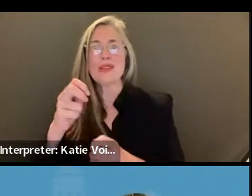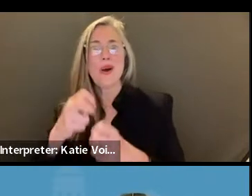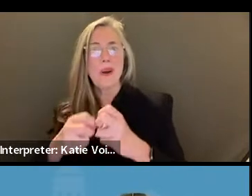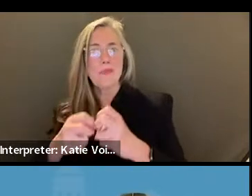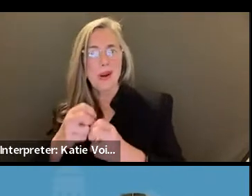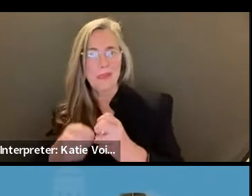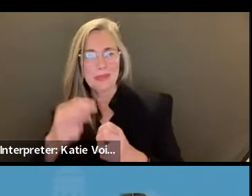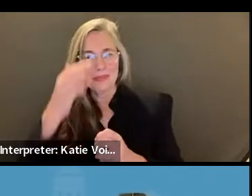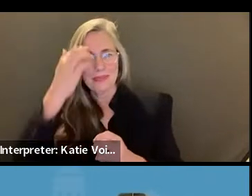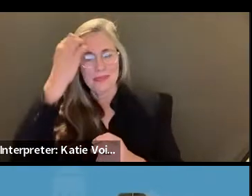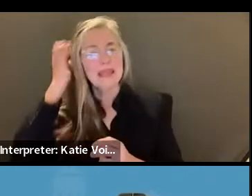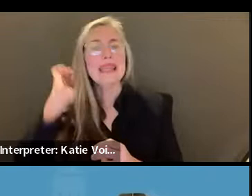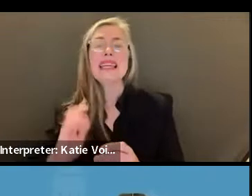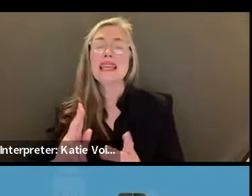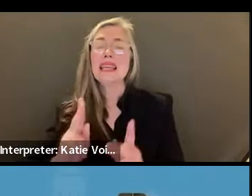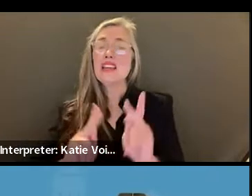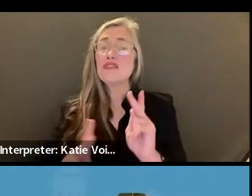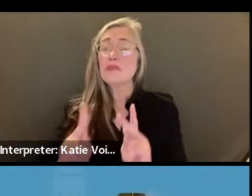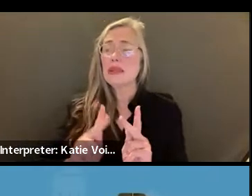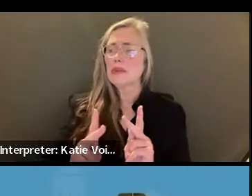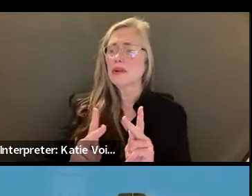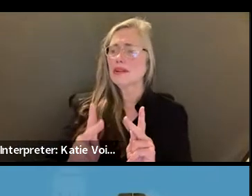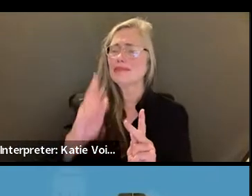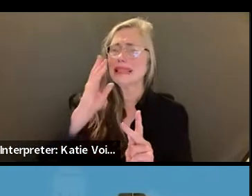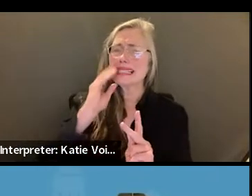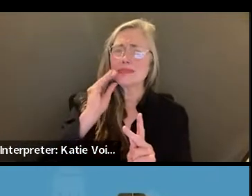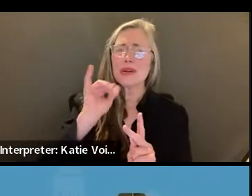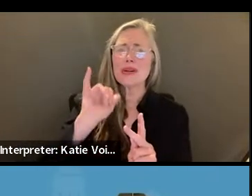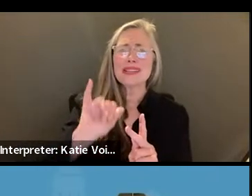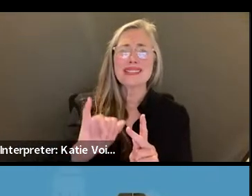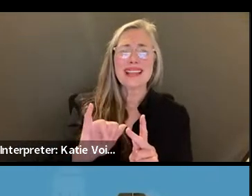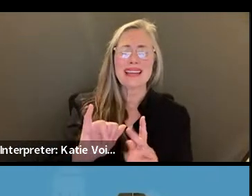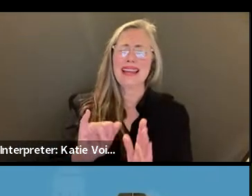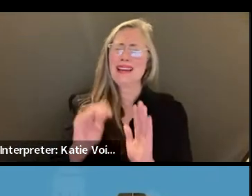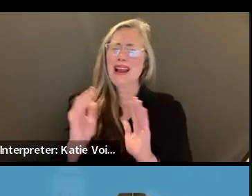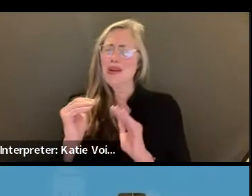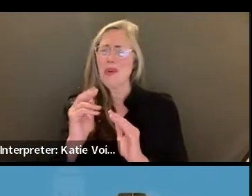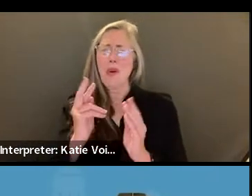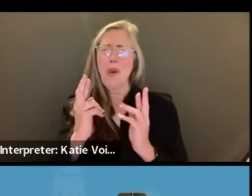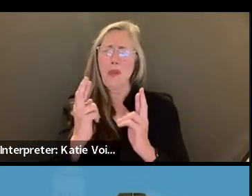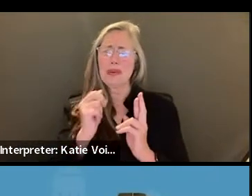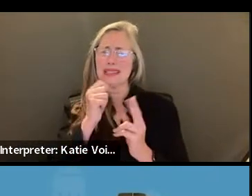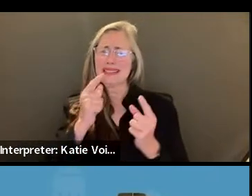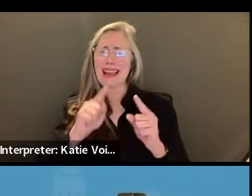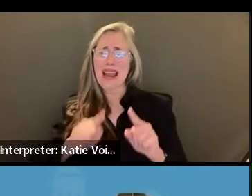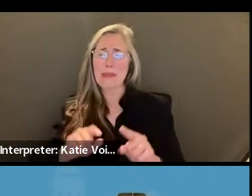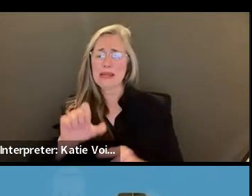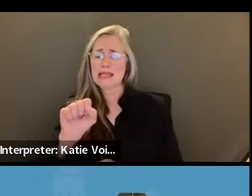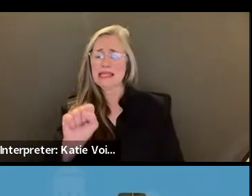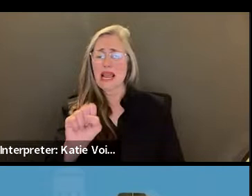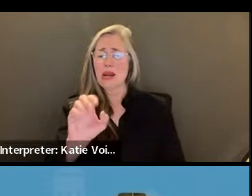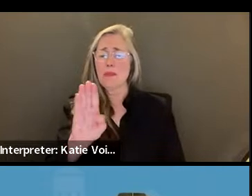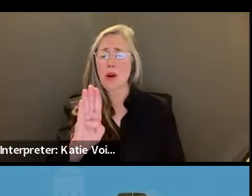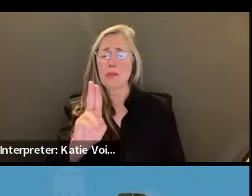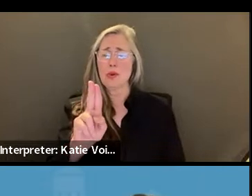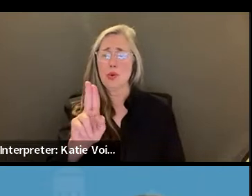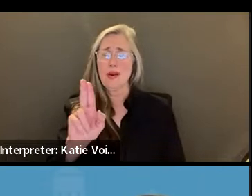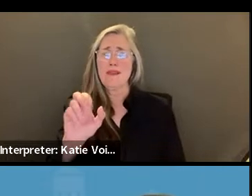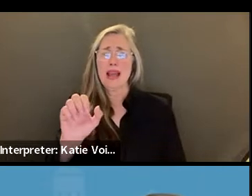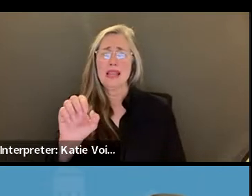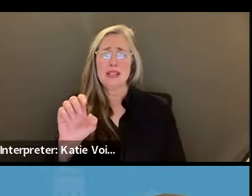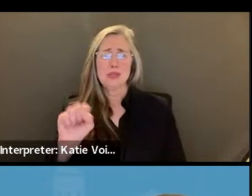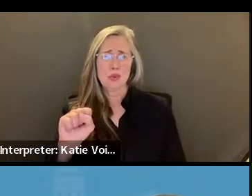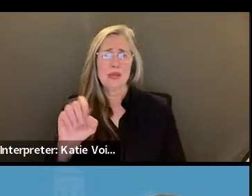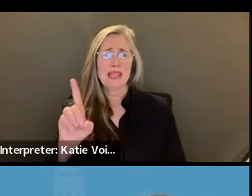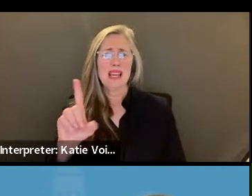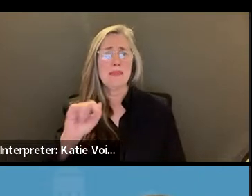come across that situation, and maybe we don't, and I'm hopeful that we won't at Santa Barbara Unified, but if we do, what sort of strategies and